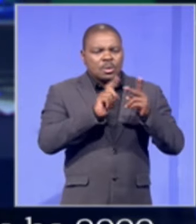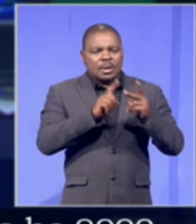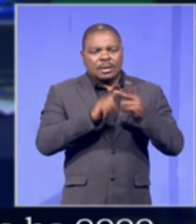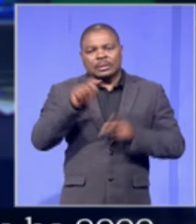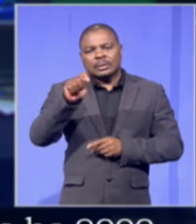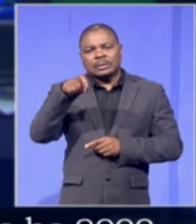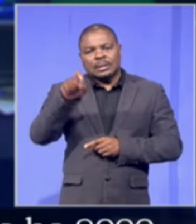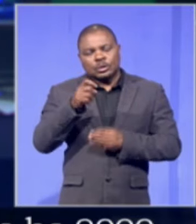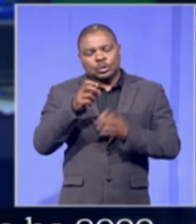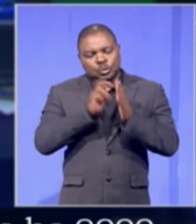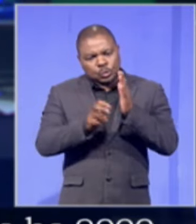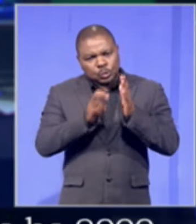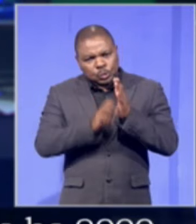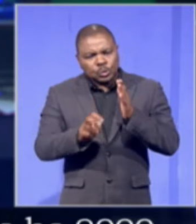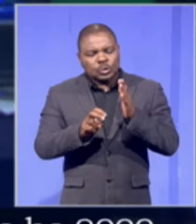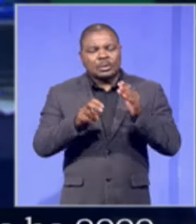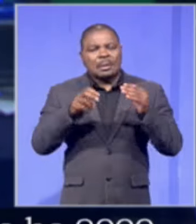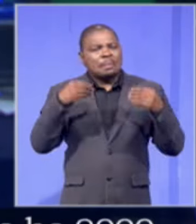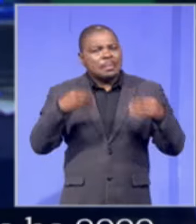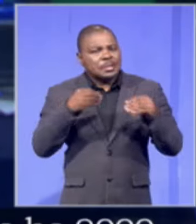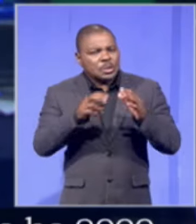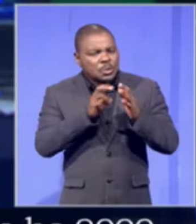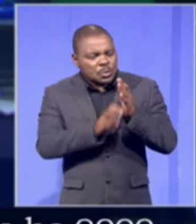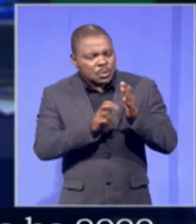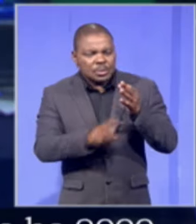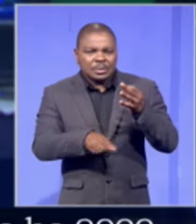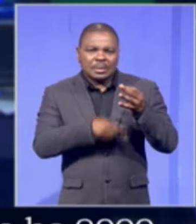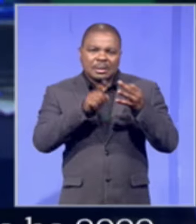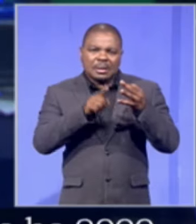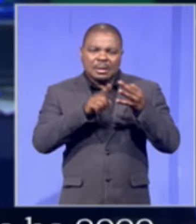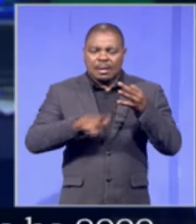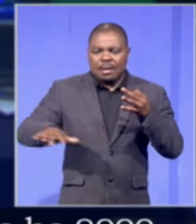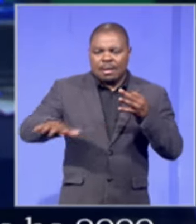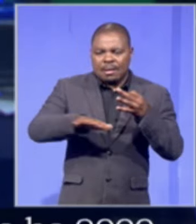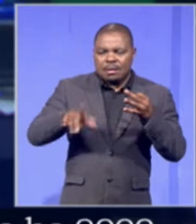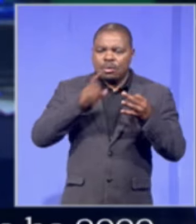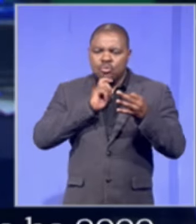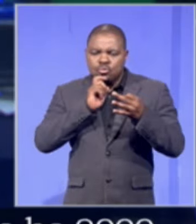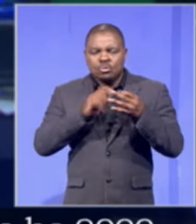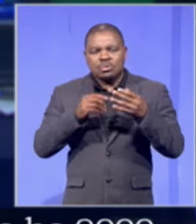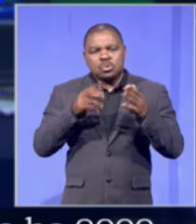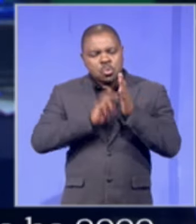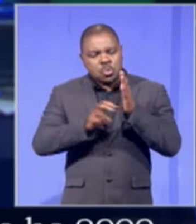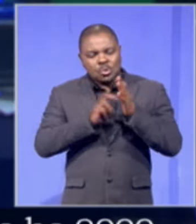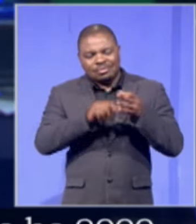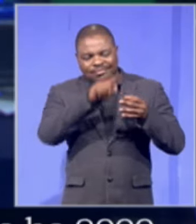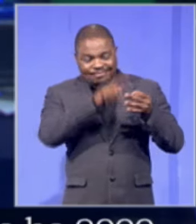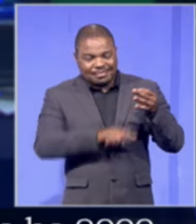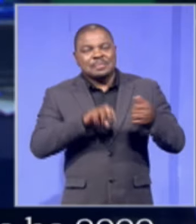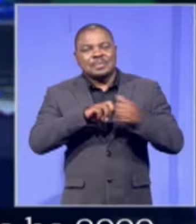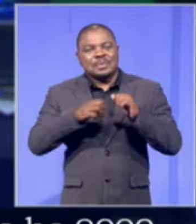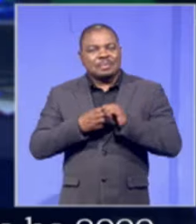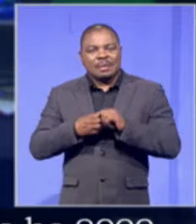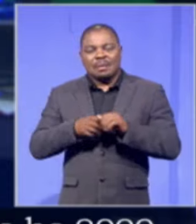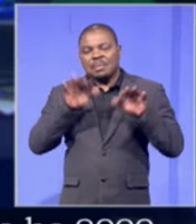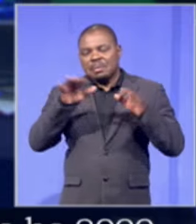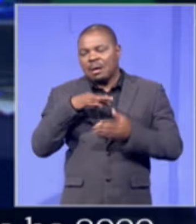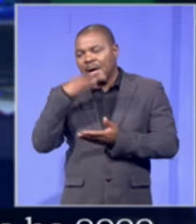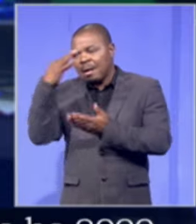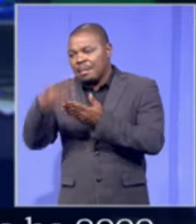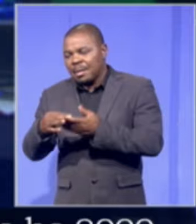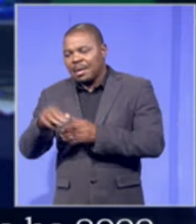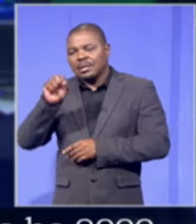lekgetho le lefellwang bakeng sa tshebediso ya sebaka ke a mang a mabaka a nyahamisang ho etsa dikopo tsa ngodiso